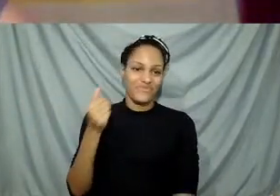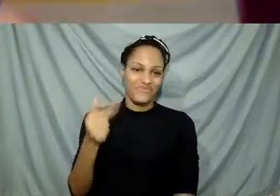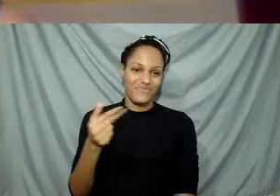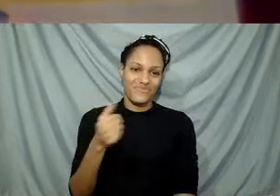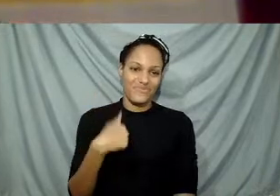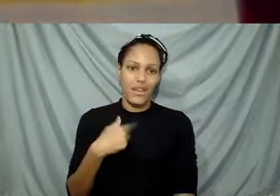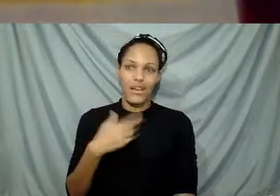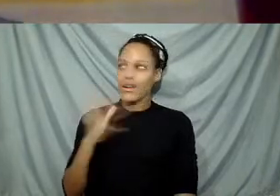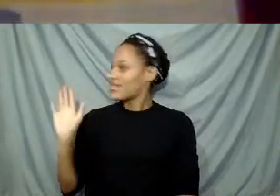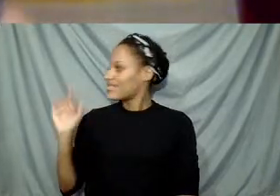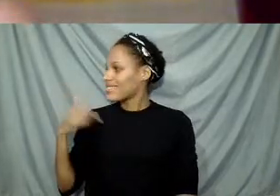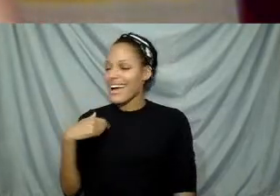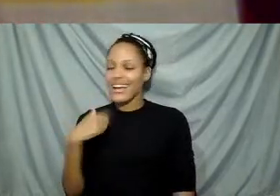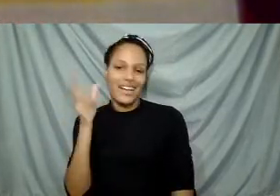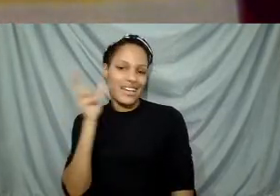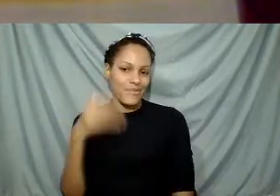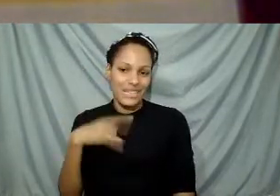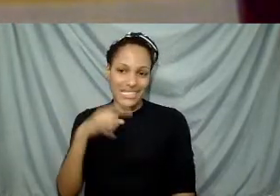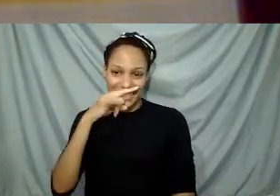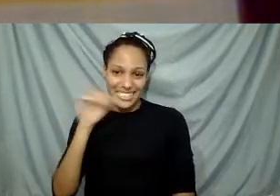Oh, I hear a little nugget.